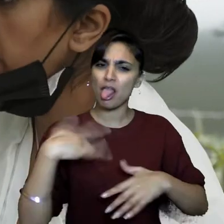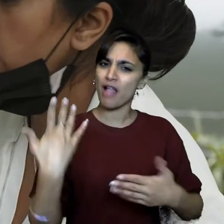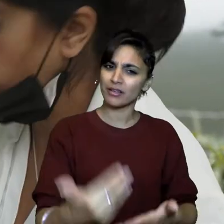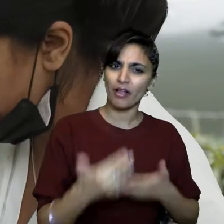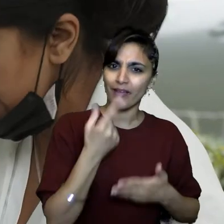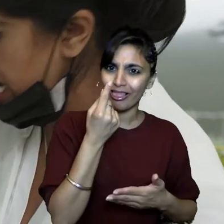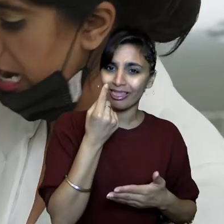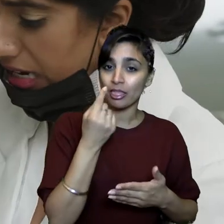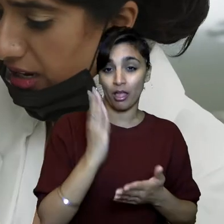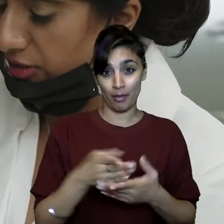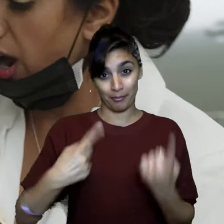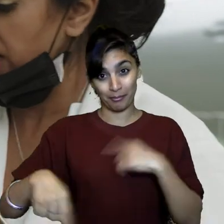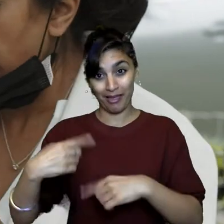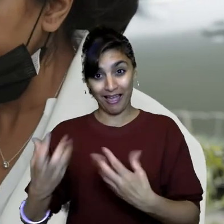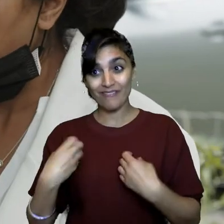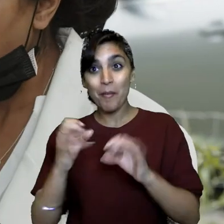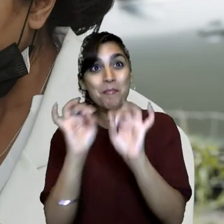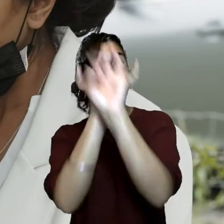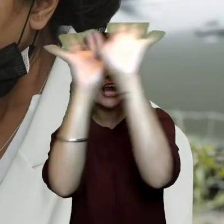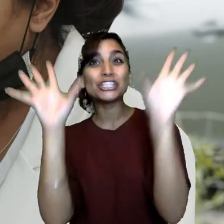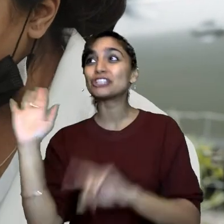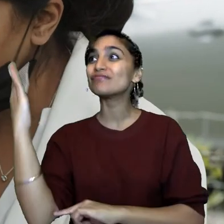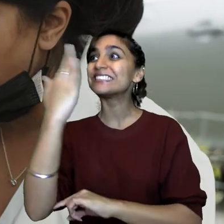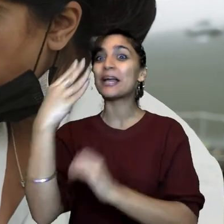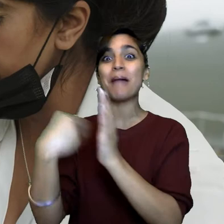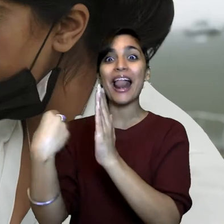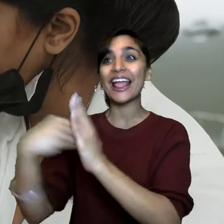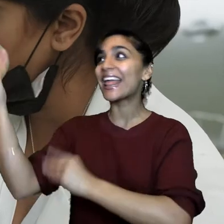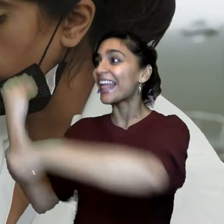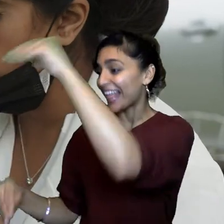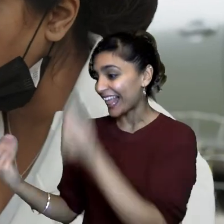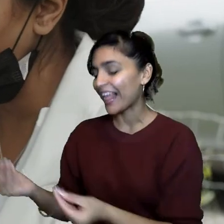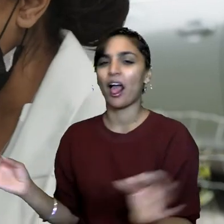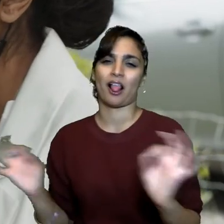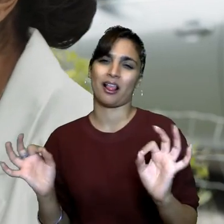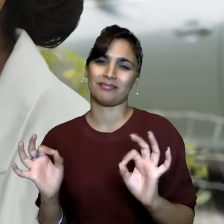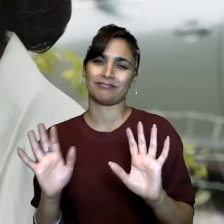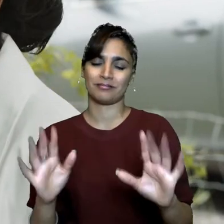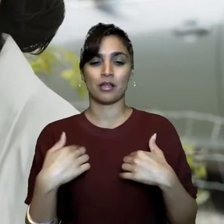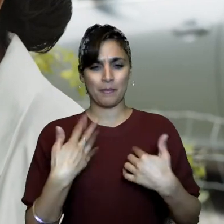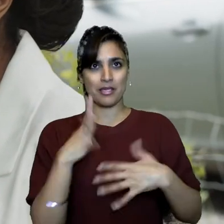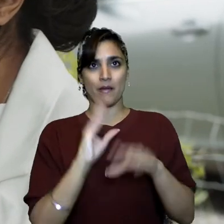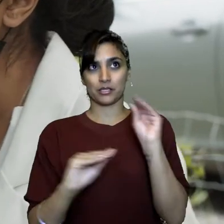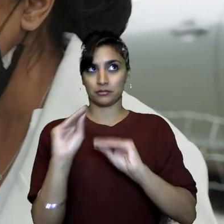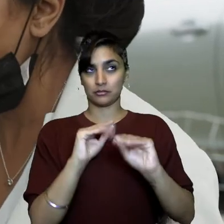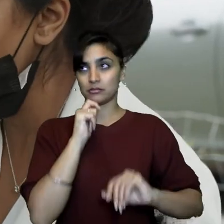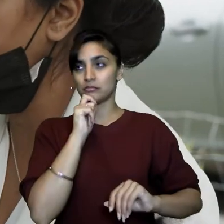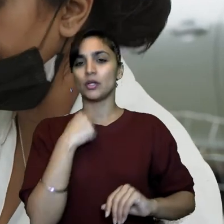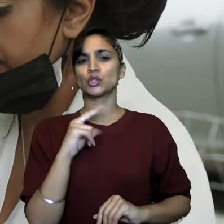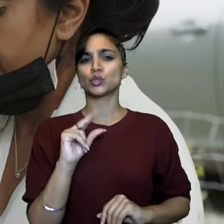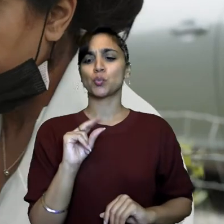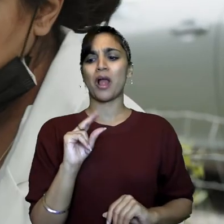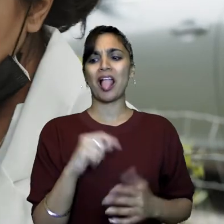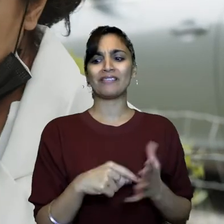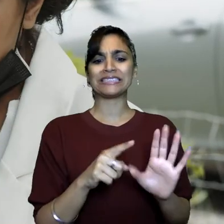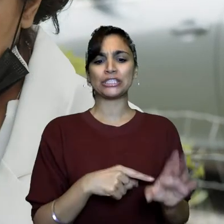money tree. Right I've added it up and I make it to 12 to seven.